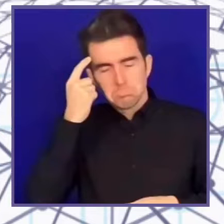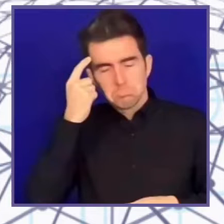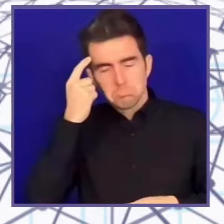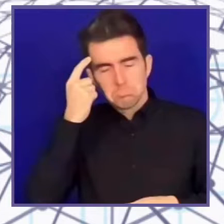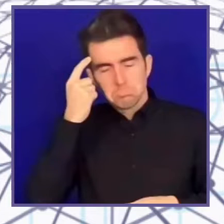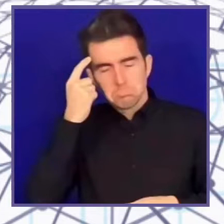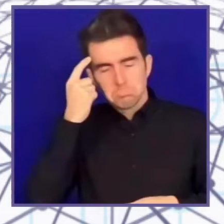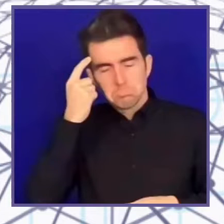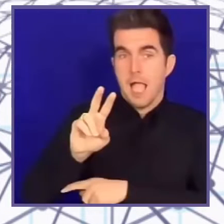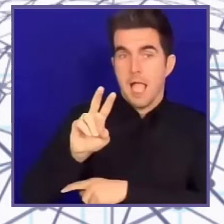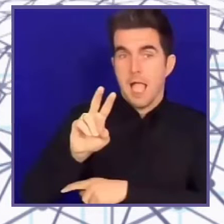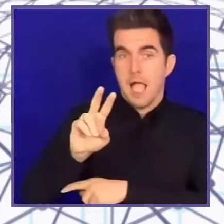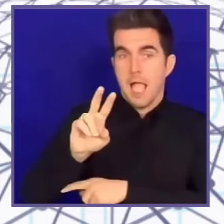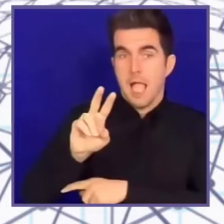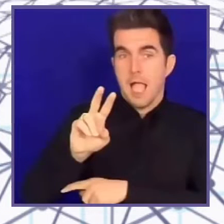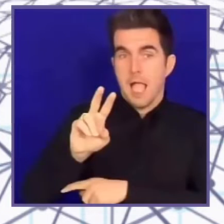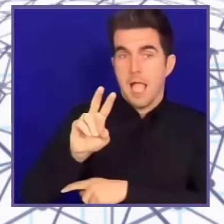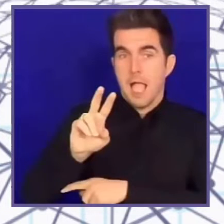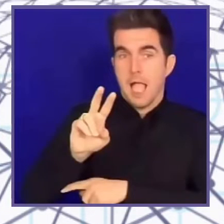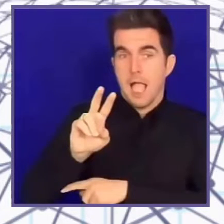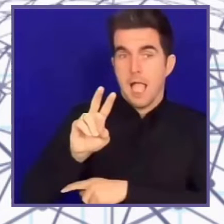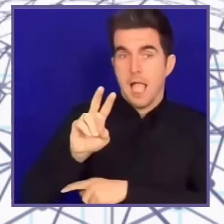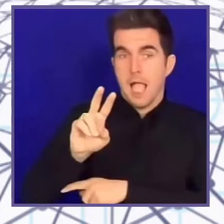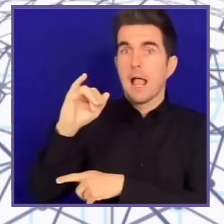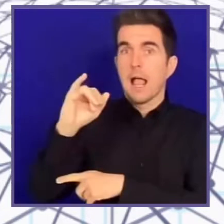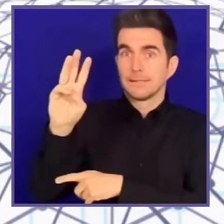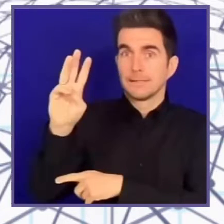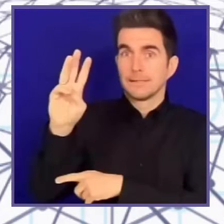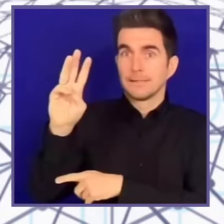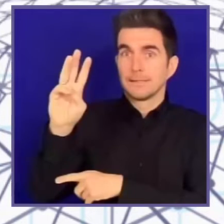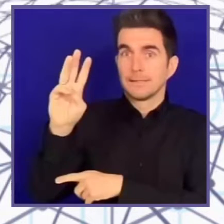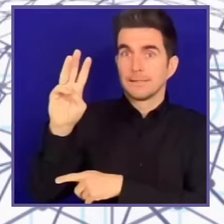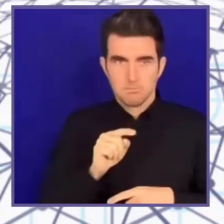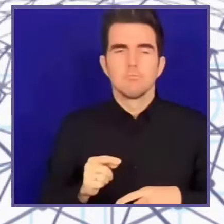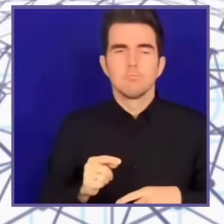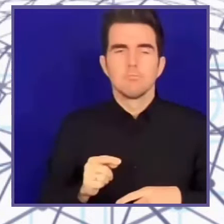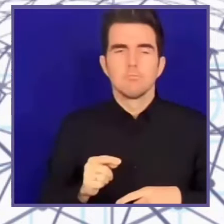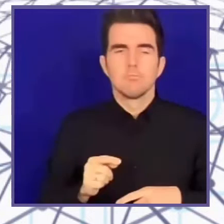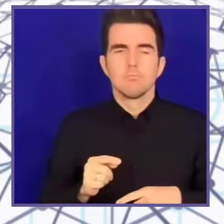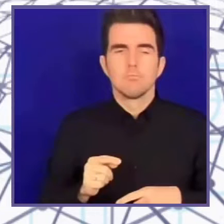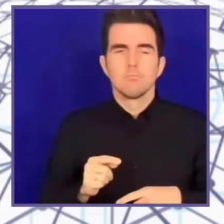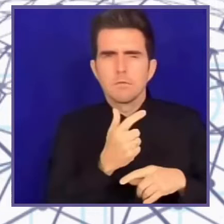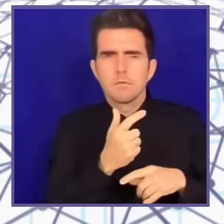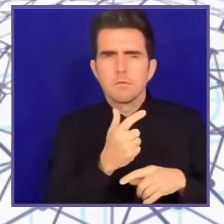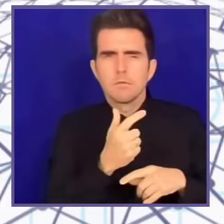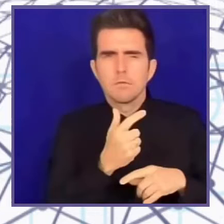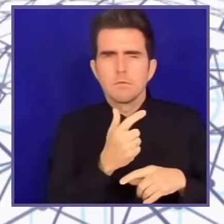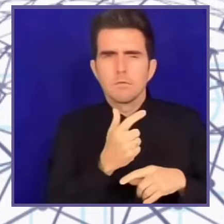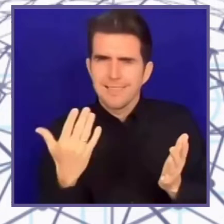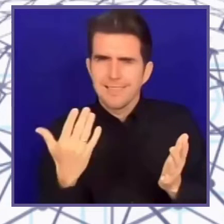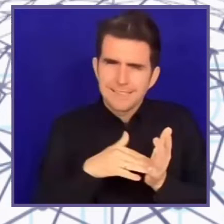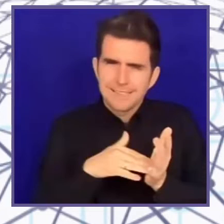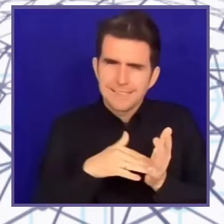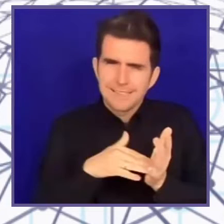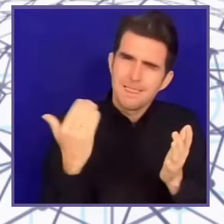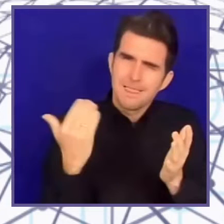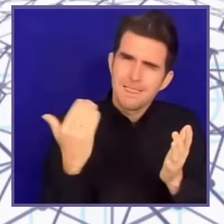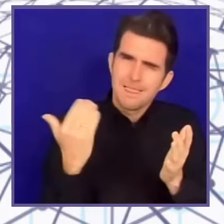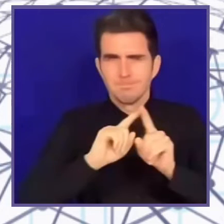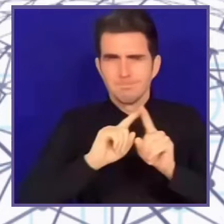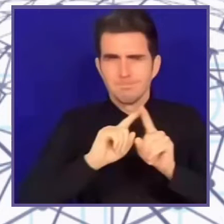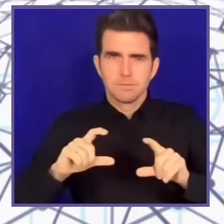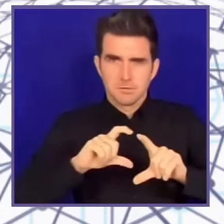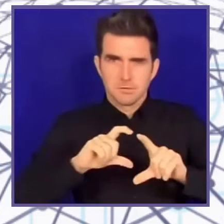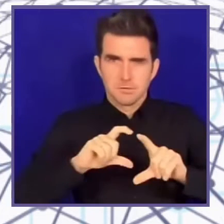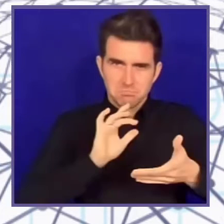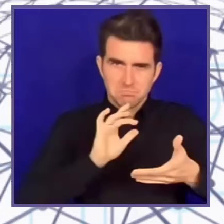thousand of our devices out in the market being used for the last few years. And the impact